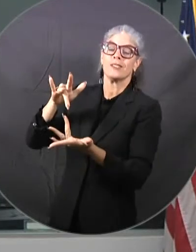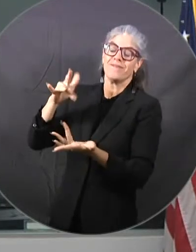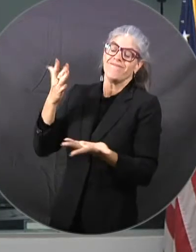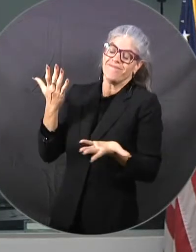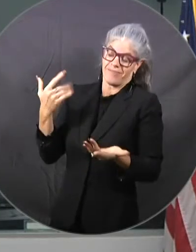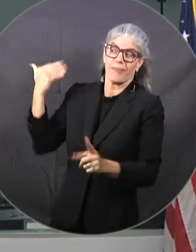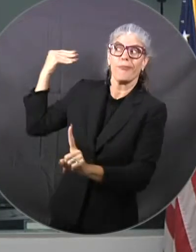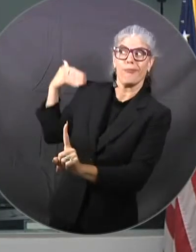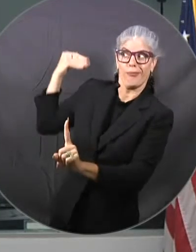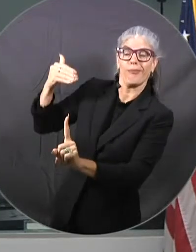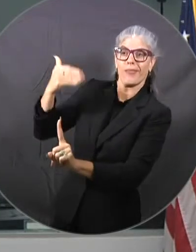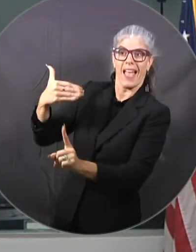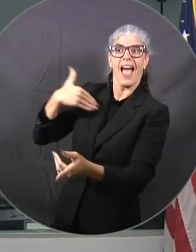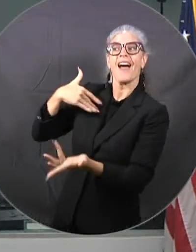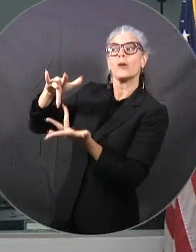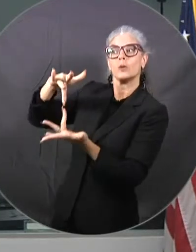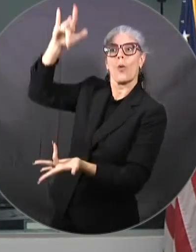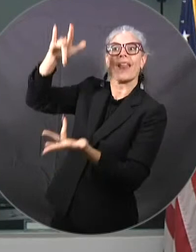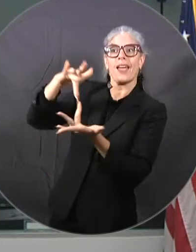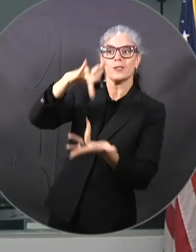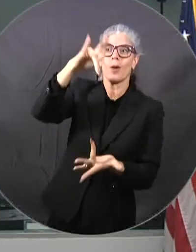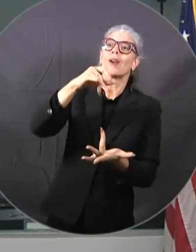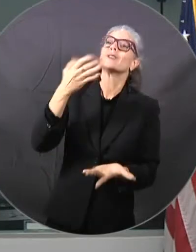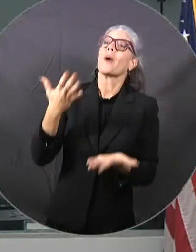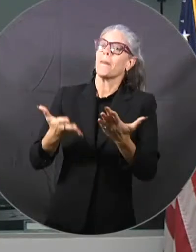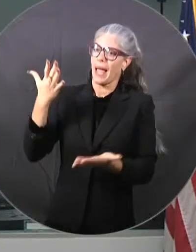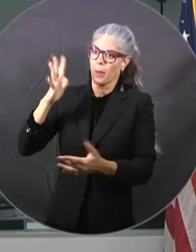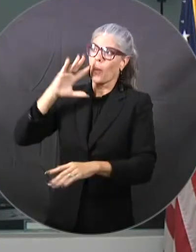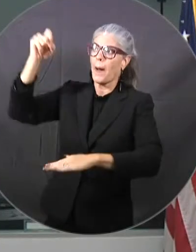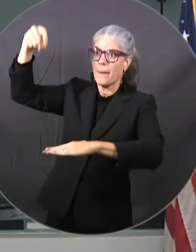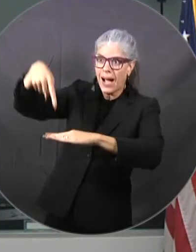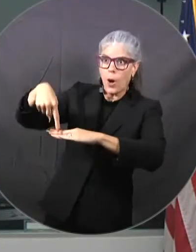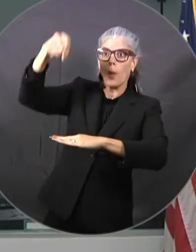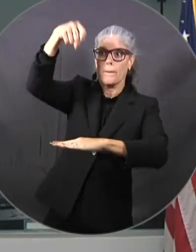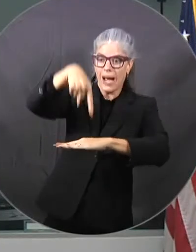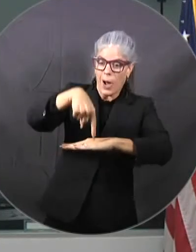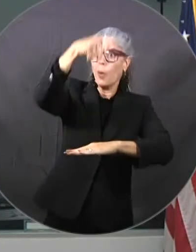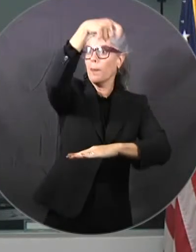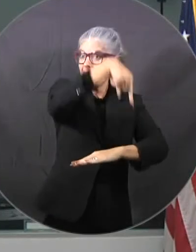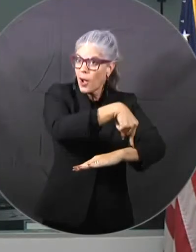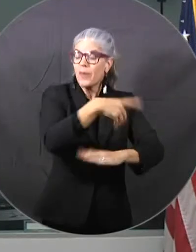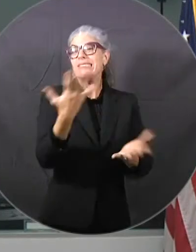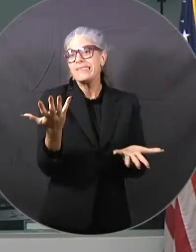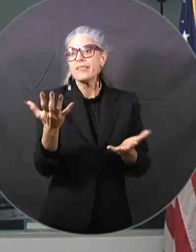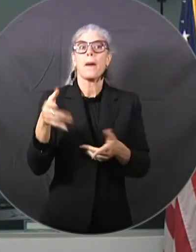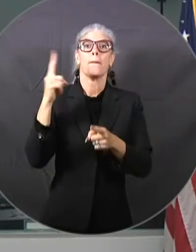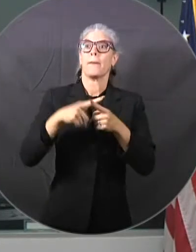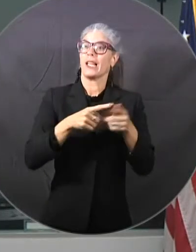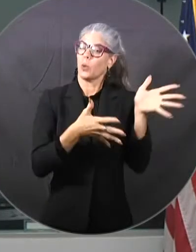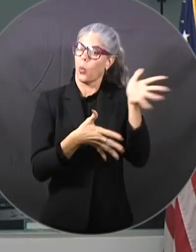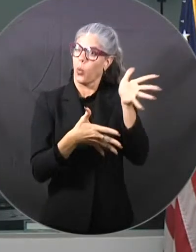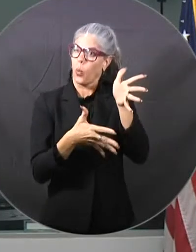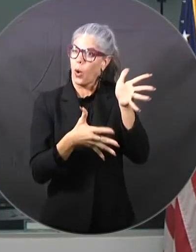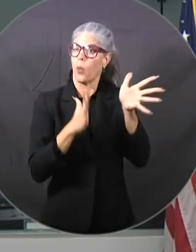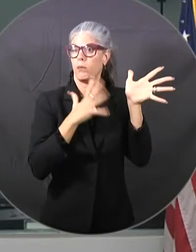wind gusts will be possible with more organized outer rain bands that move across the Florida Peninsula Tuesday